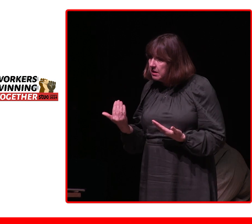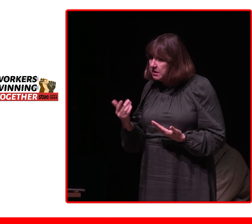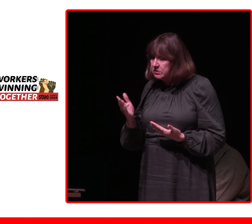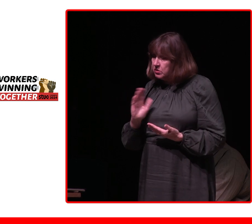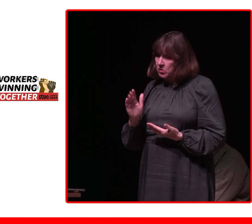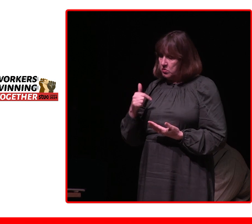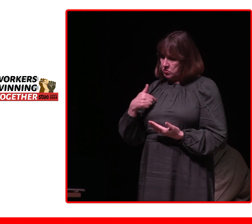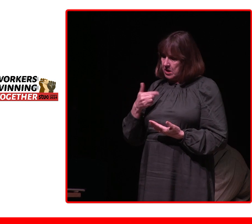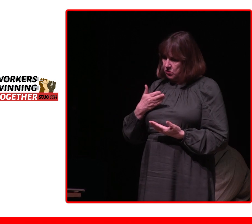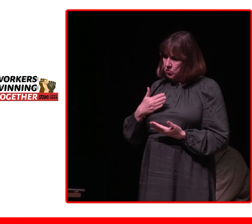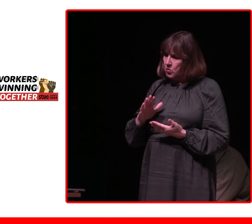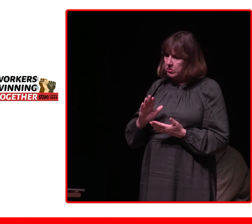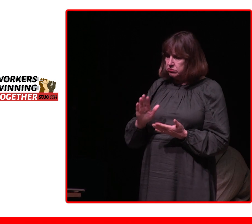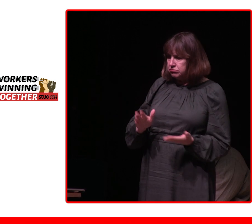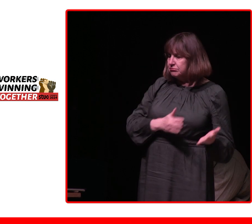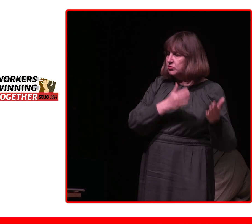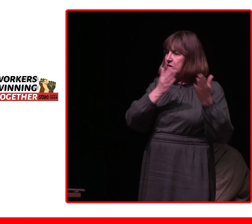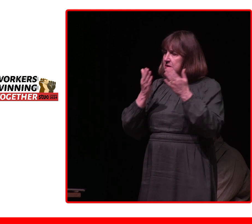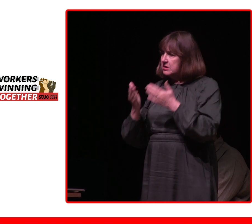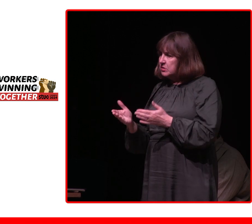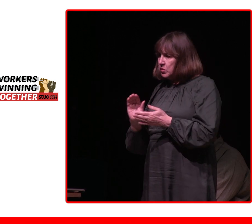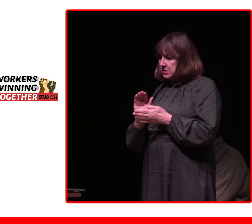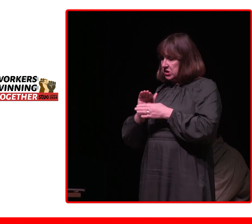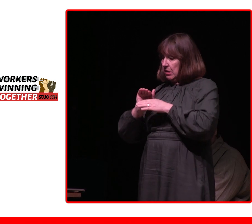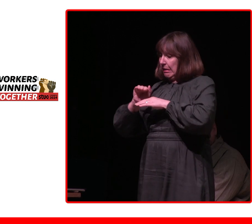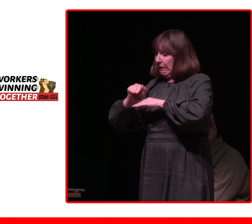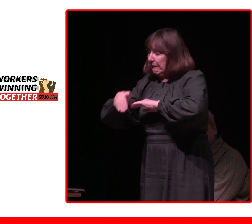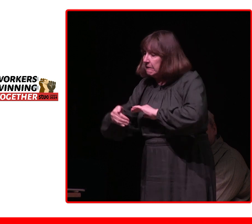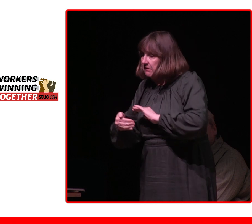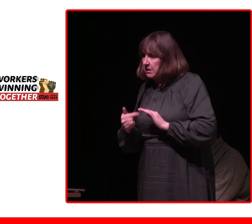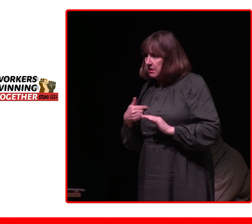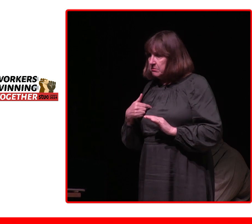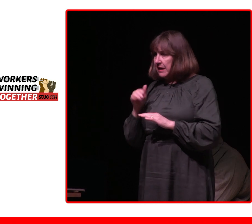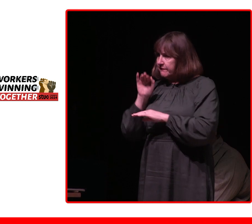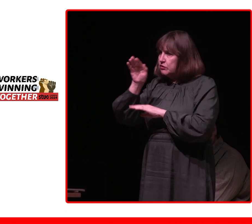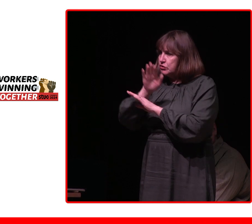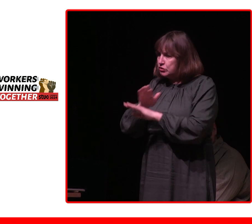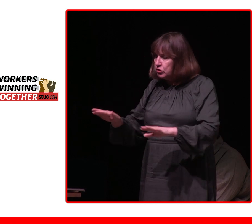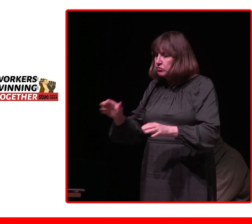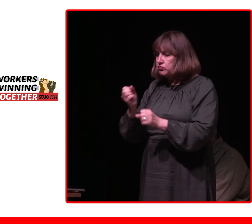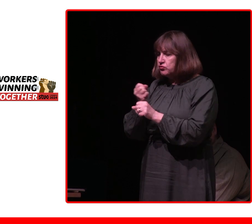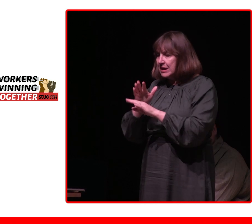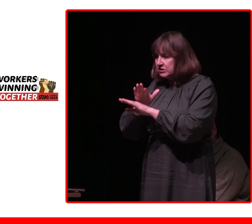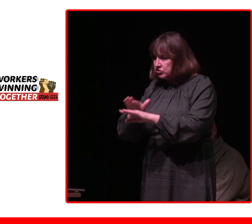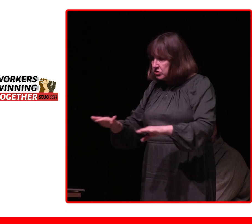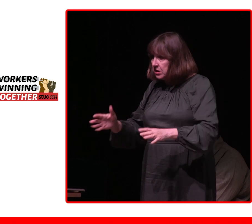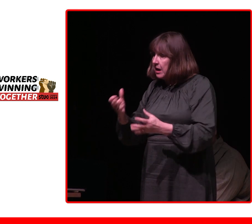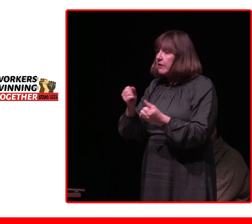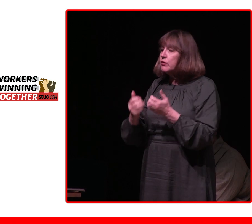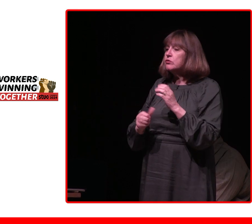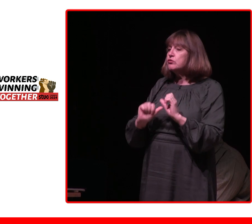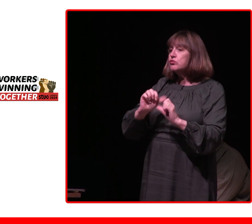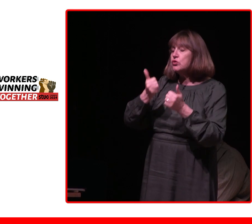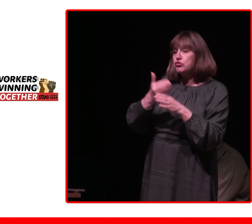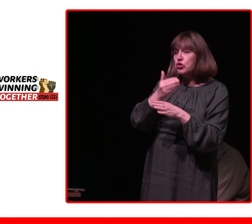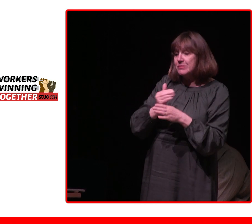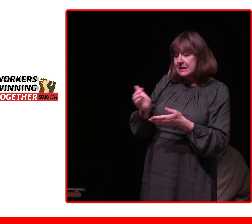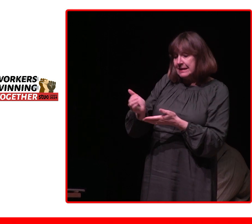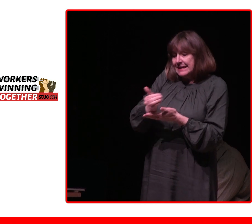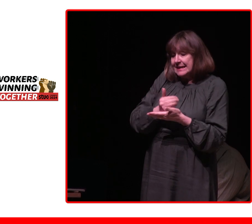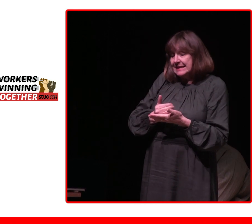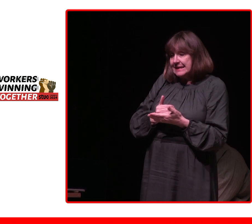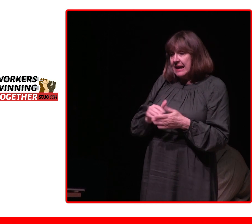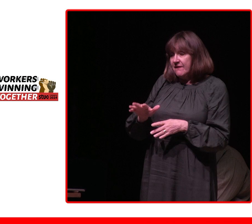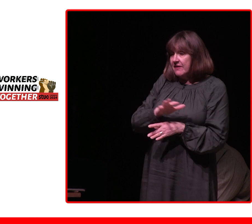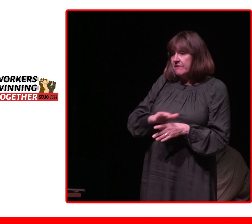such as ensuring the transition to green energy wasn't a cliff edge, ensuring that my future children and grandchildren have good jobs in a safe environment in a good